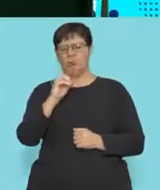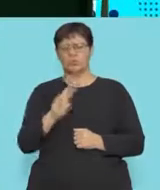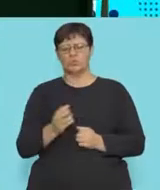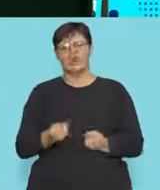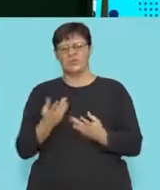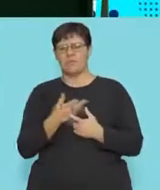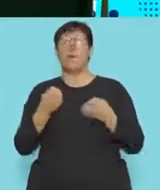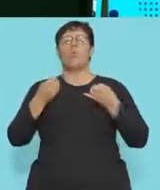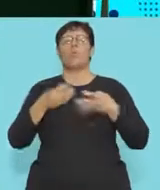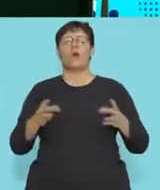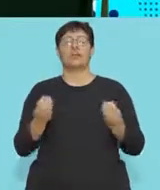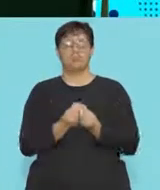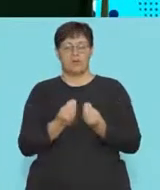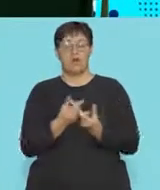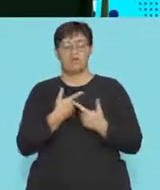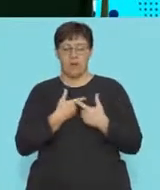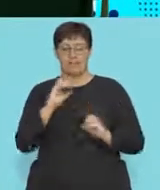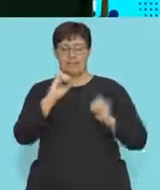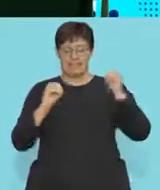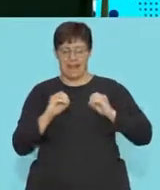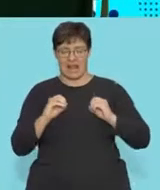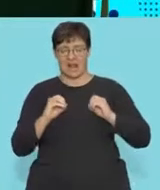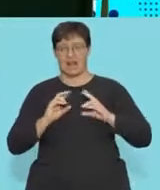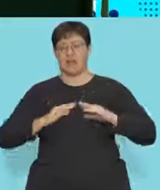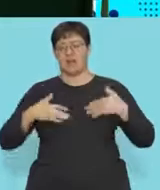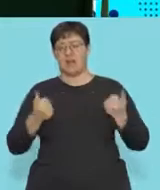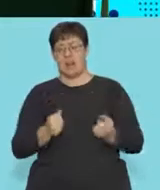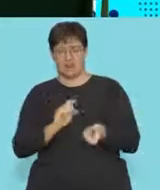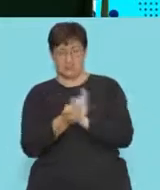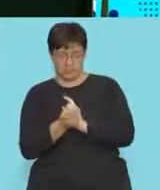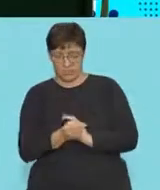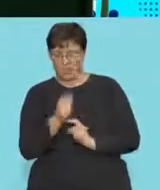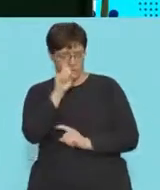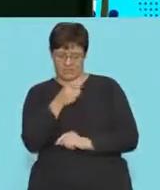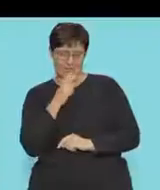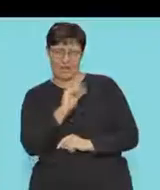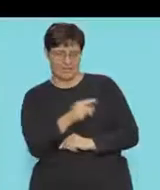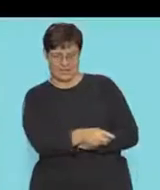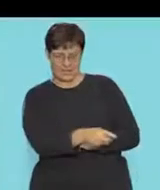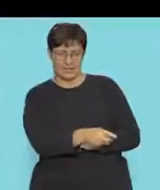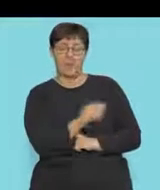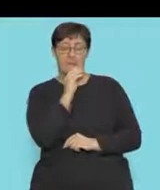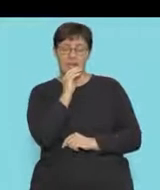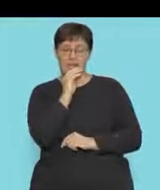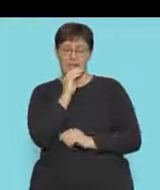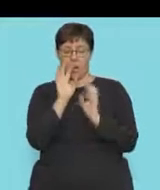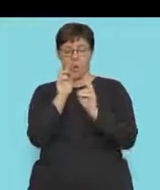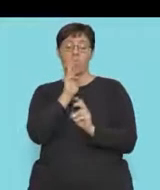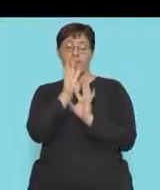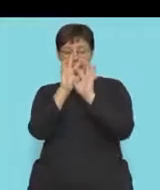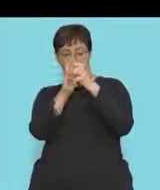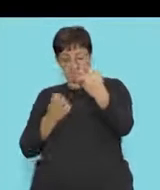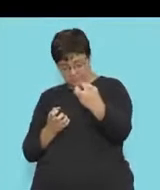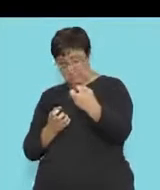but that is a waste product from cellular respiration. That's not what the question points to. It points to the gas that is